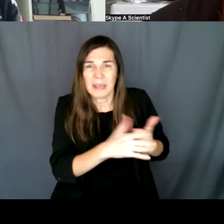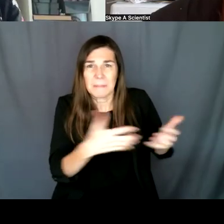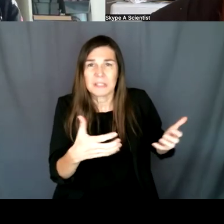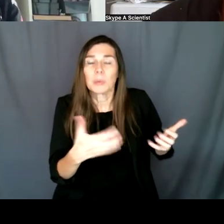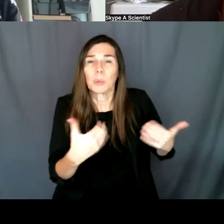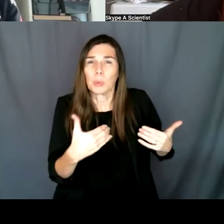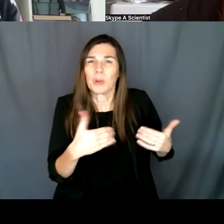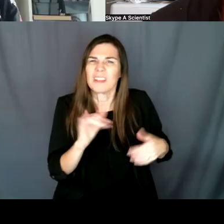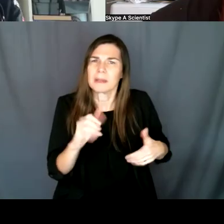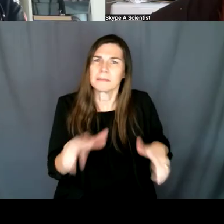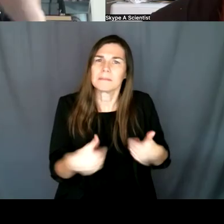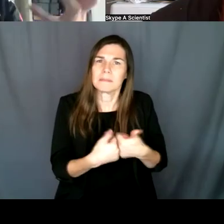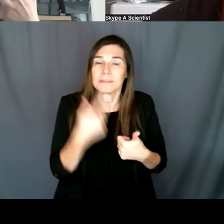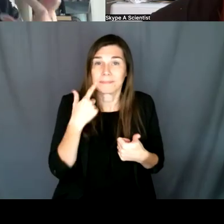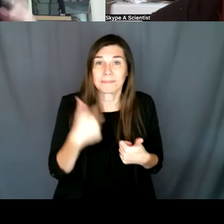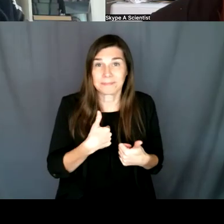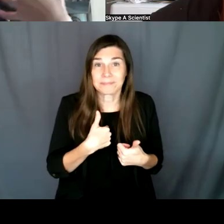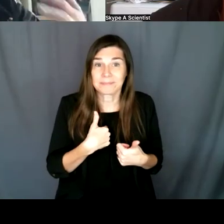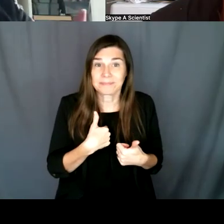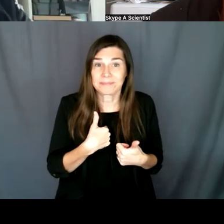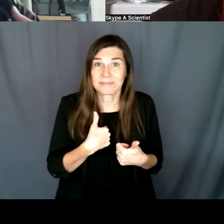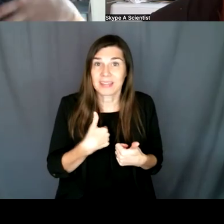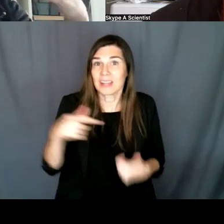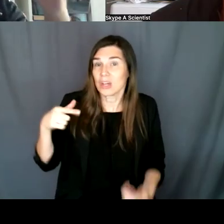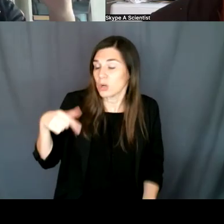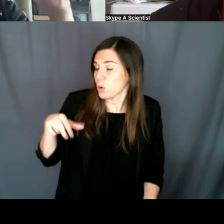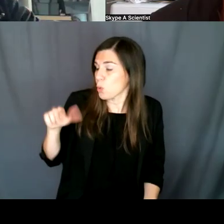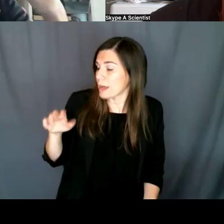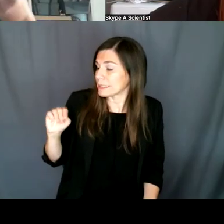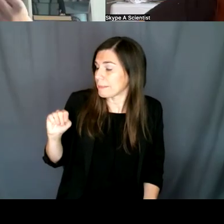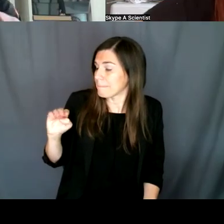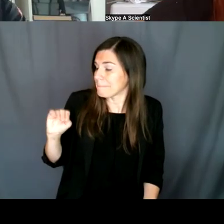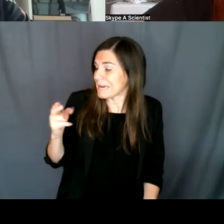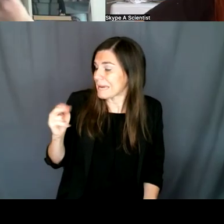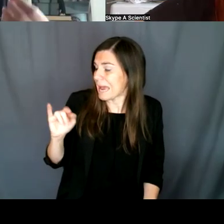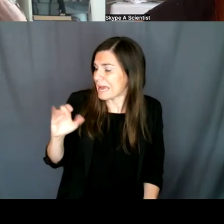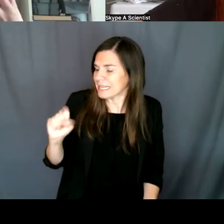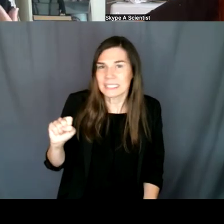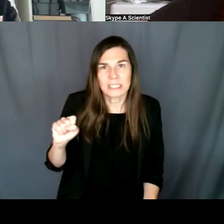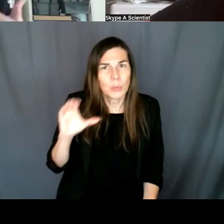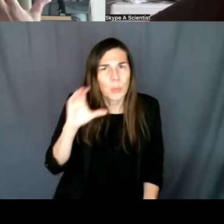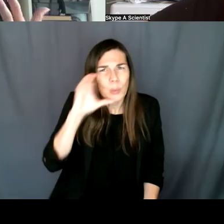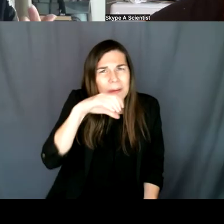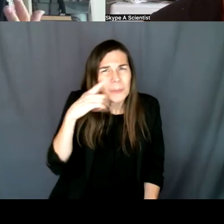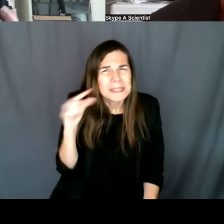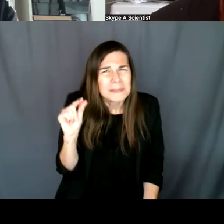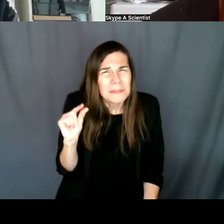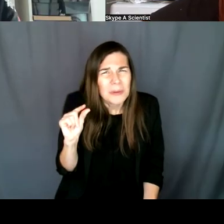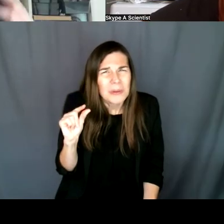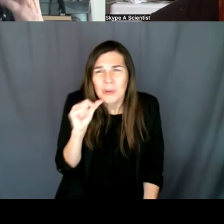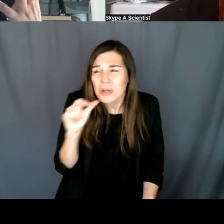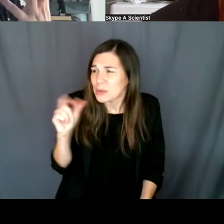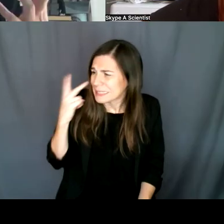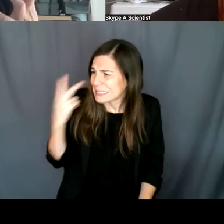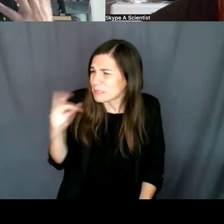me. Um, and things kept getting harder. Like quantum mechanics is so weird because it's so small that again, we don't see it, we don't touch it every day.